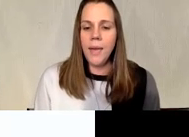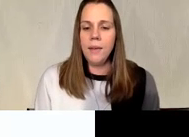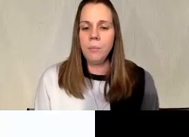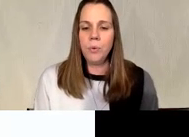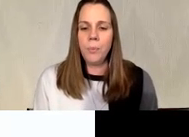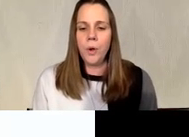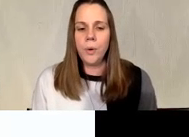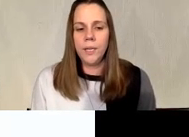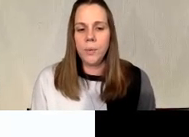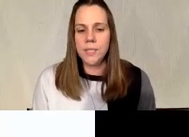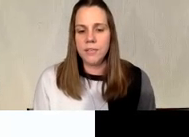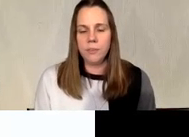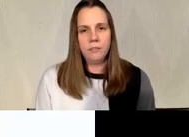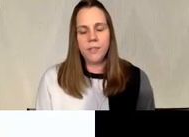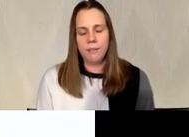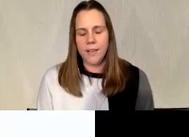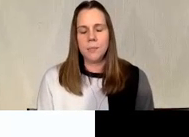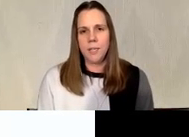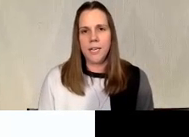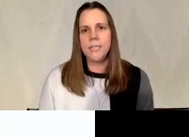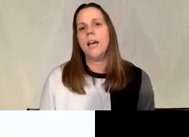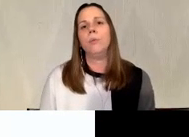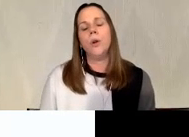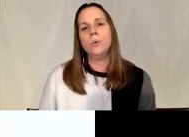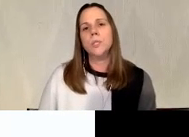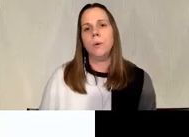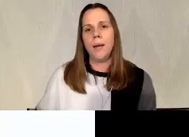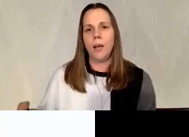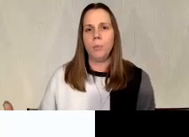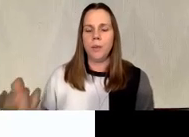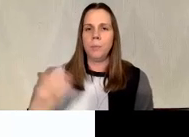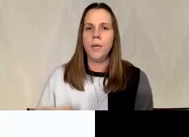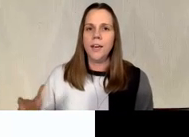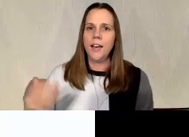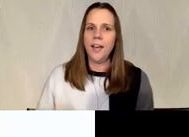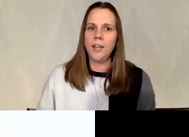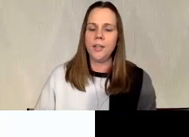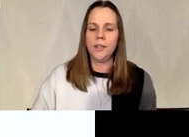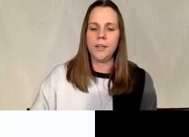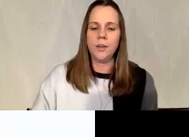It may even promote linguistic flexibility down the road. So it might help them